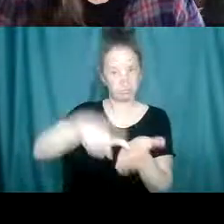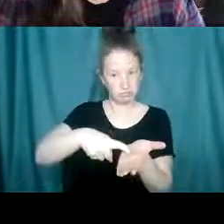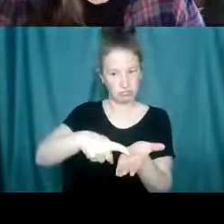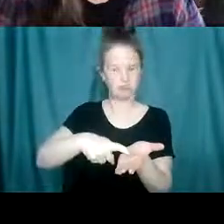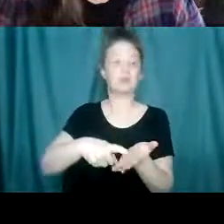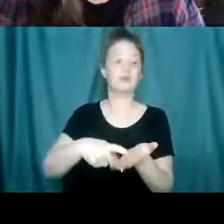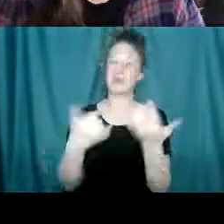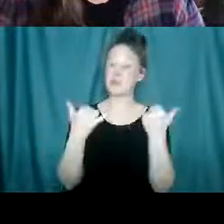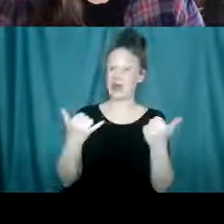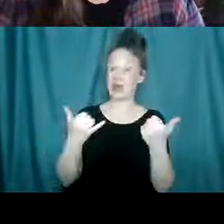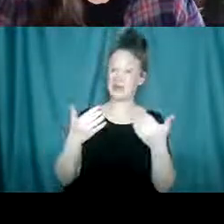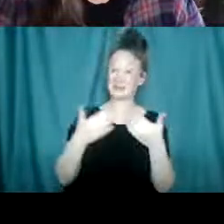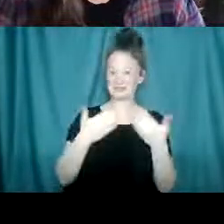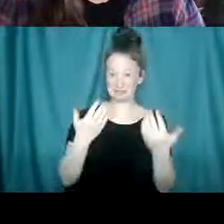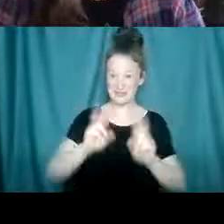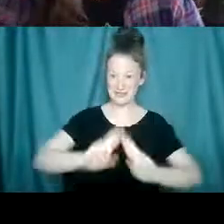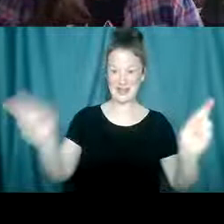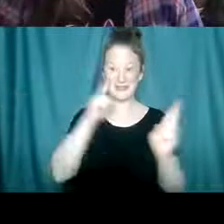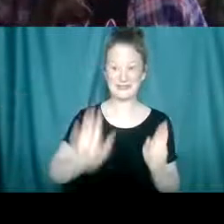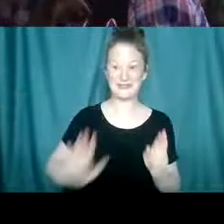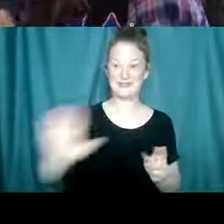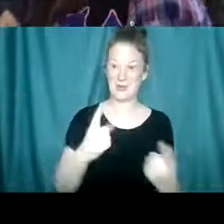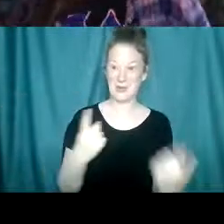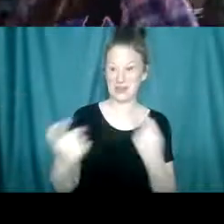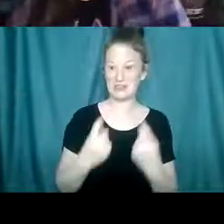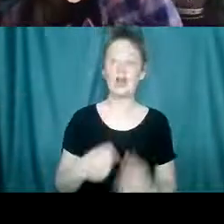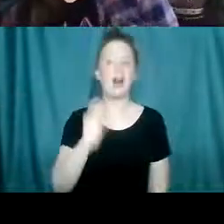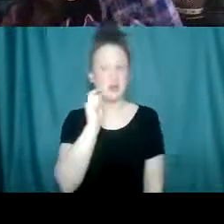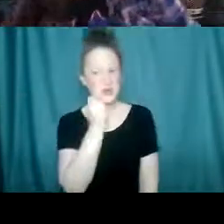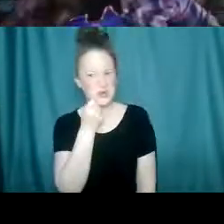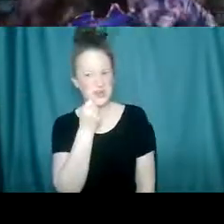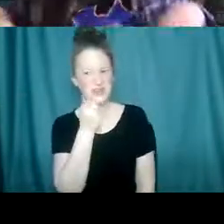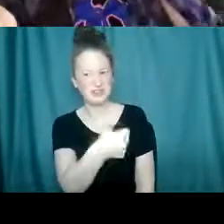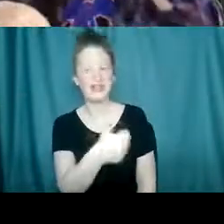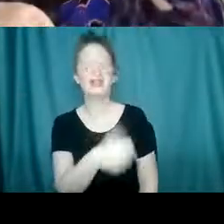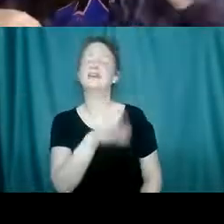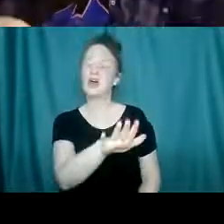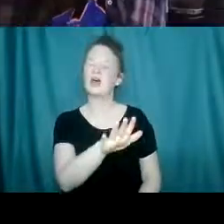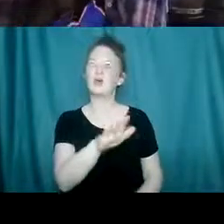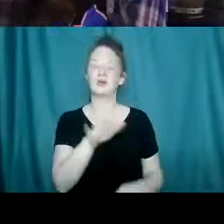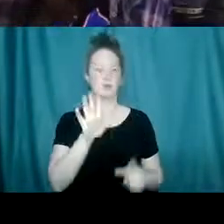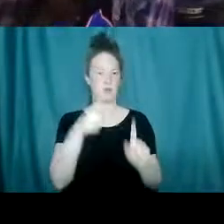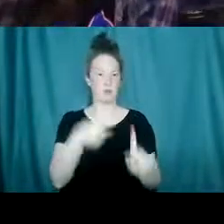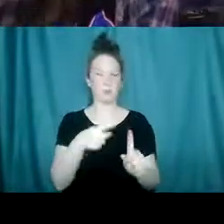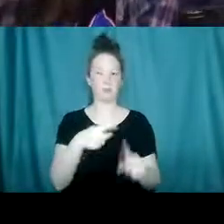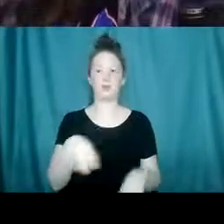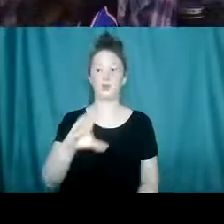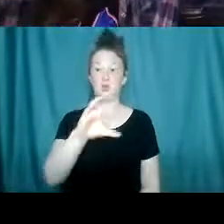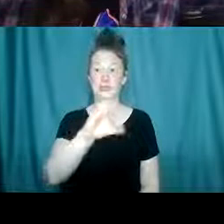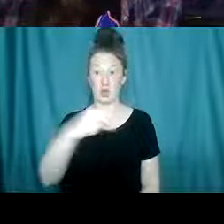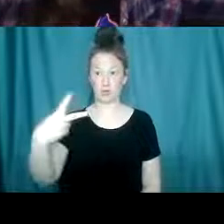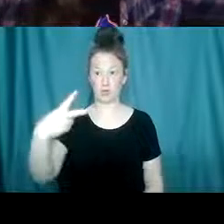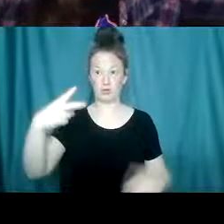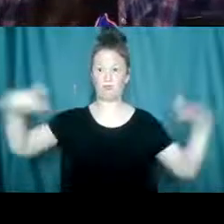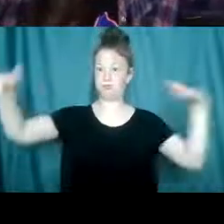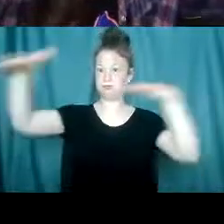questions from here. Awesome. That was super cool. So effectively what you're saying, you've got carbon dioxide in